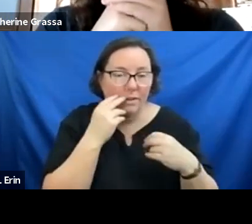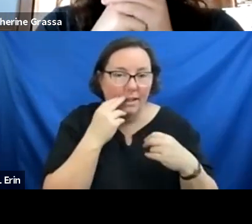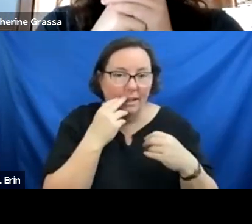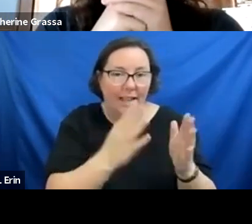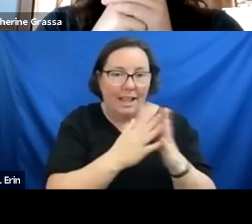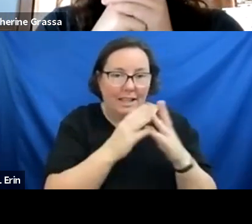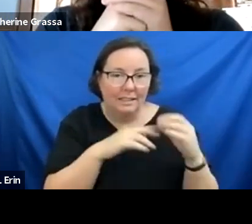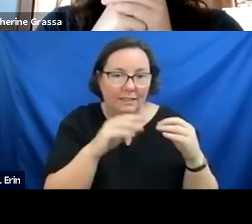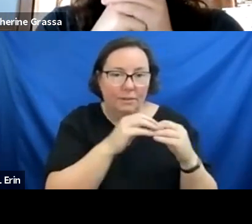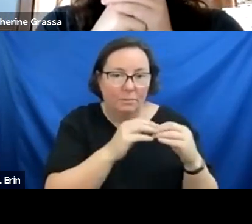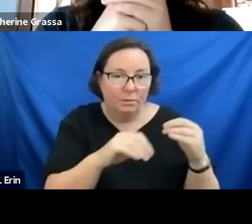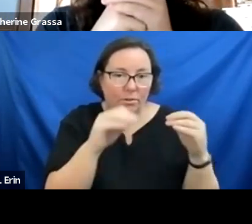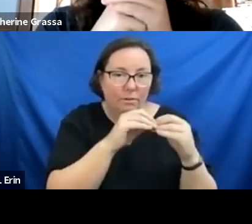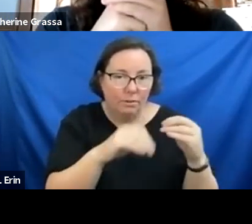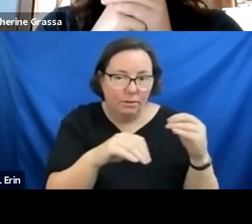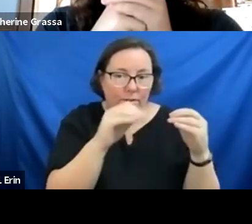and